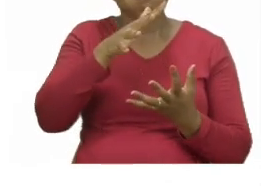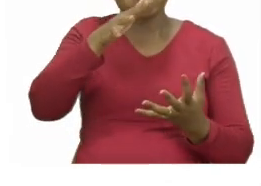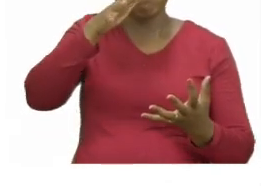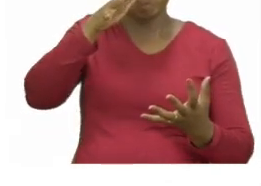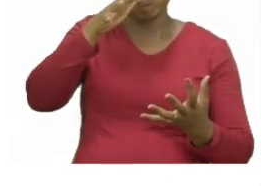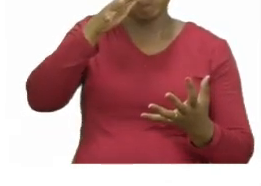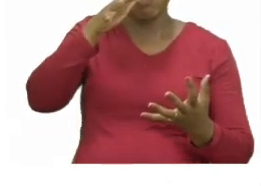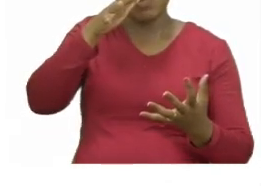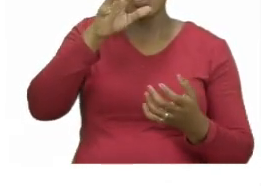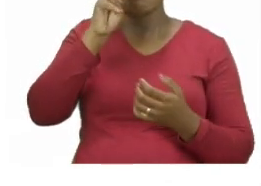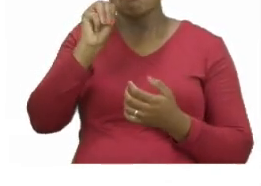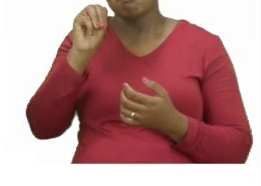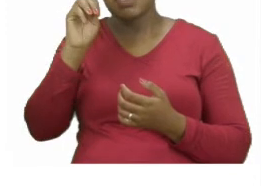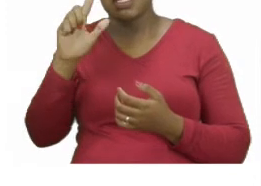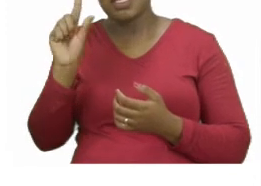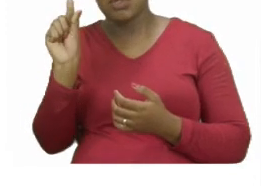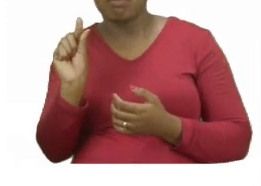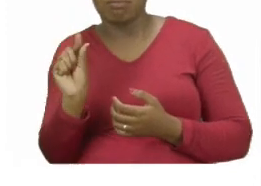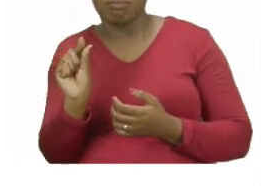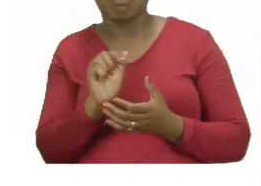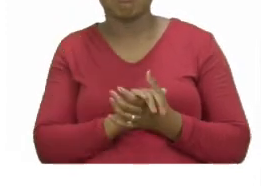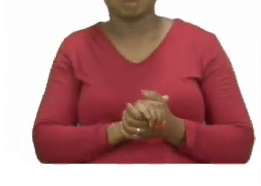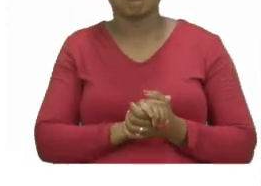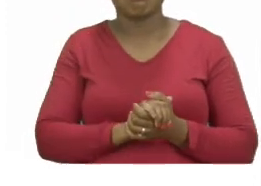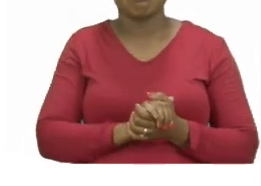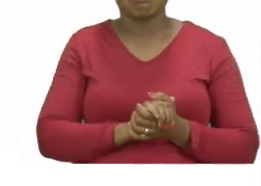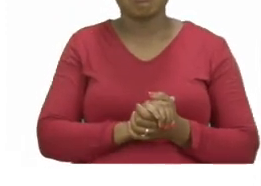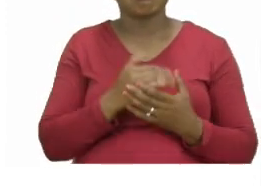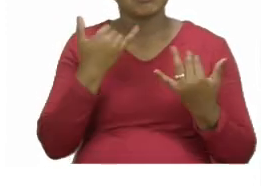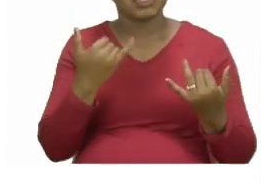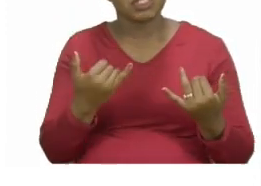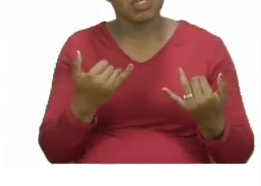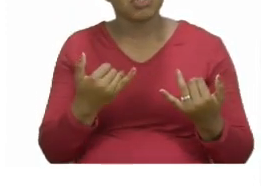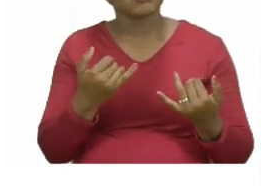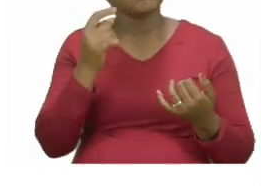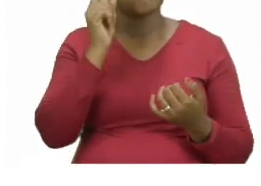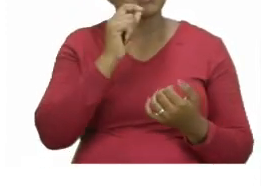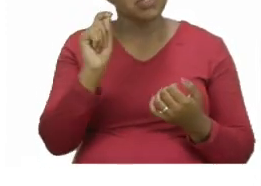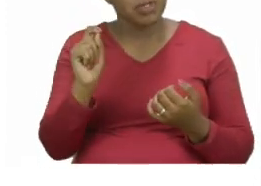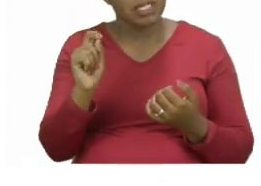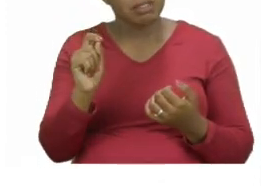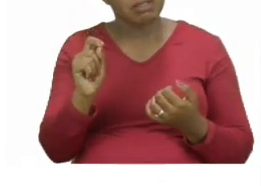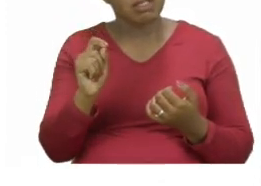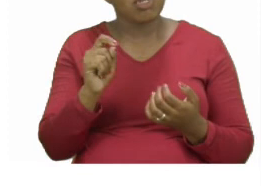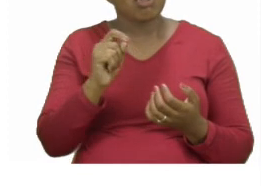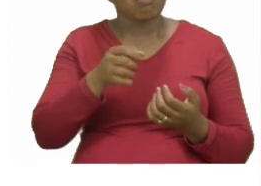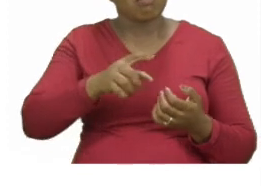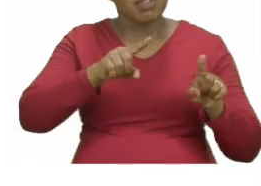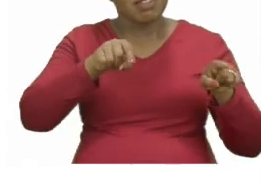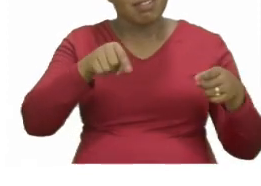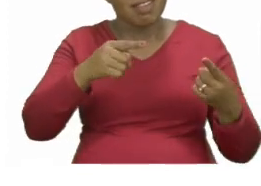at the most, or the item with the most capacity, to the item with